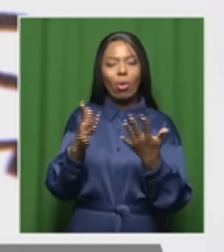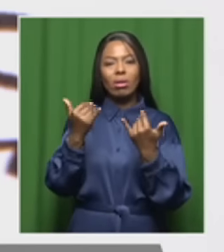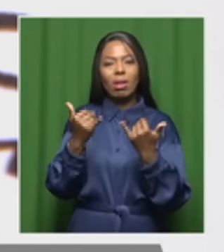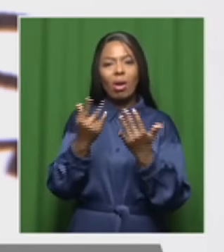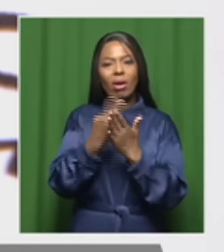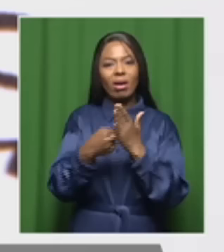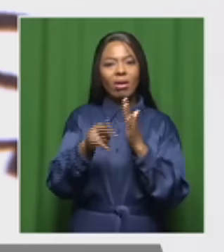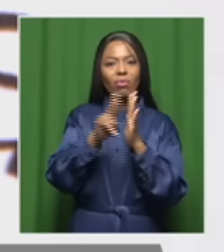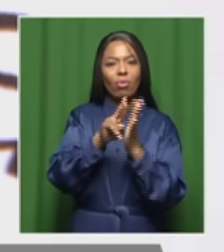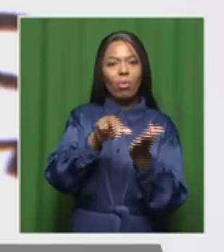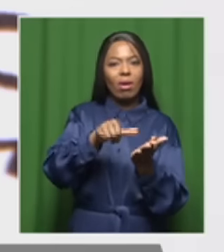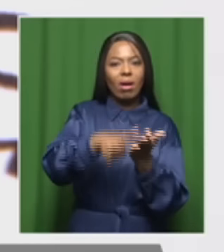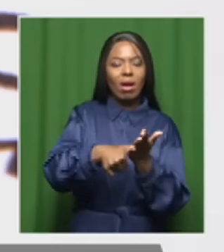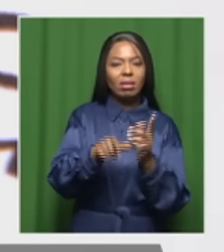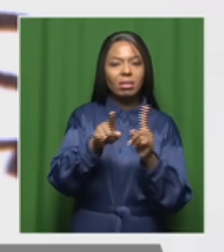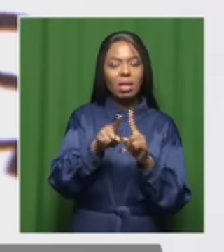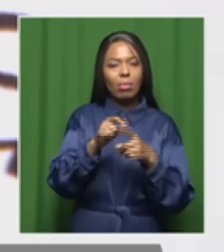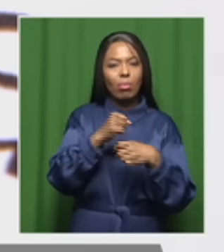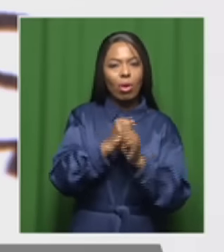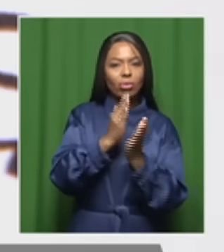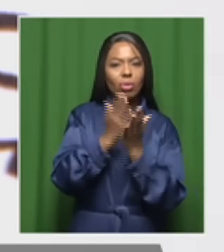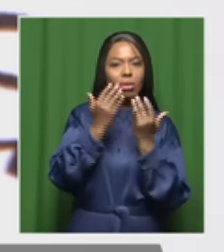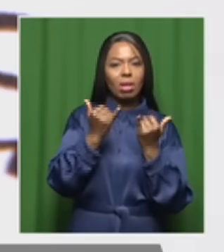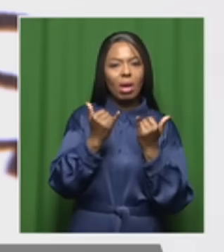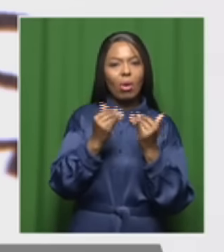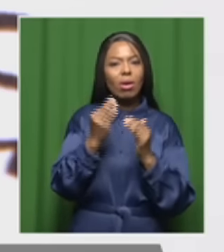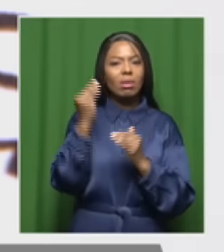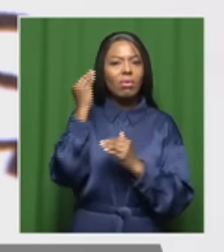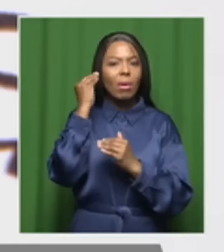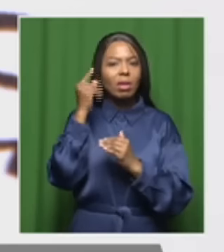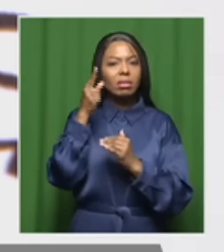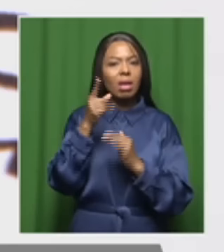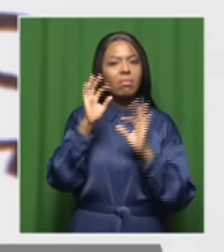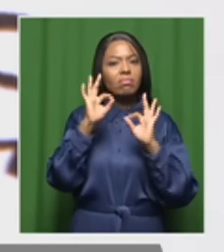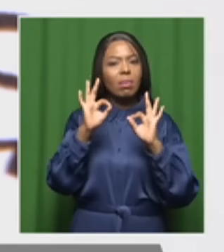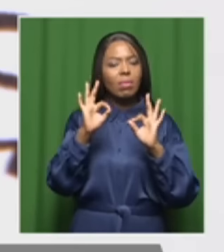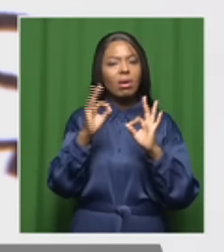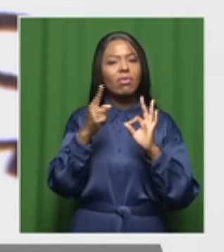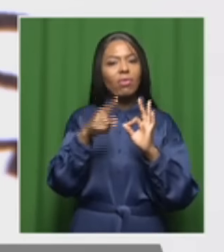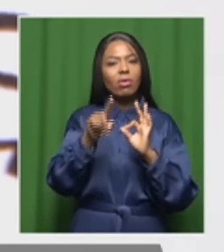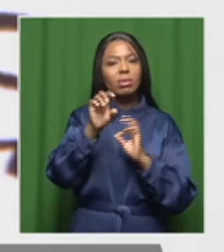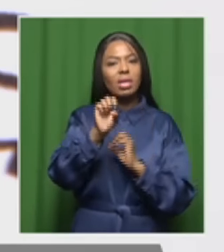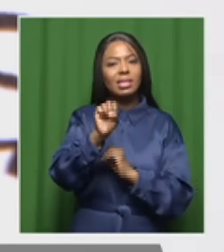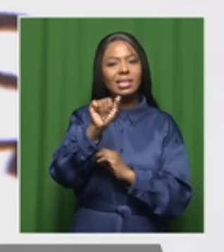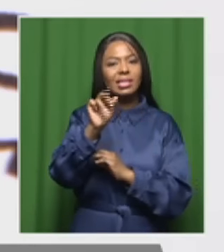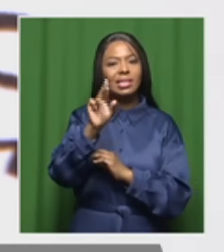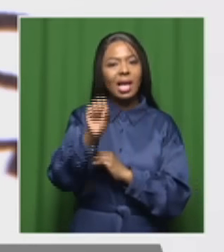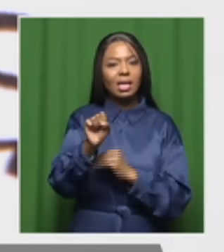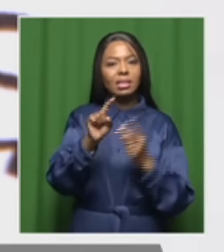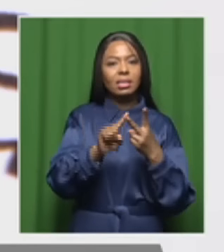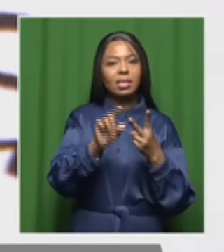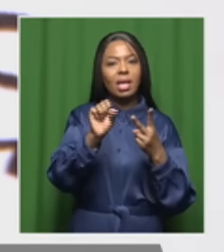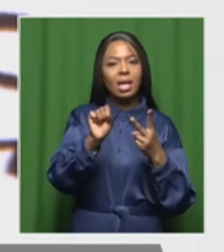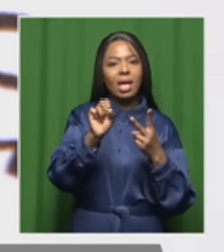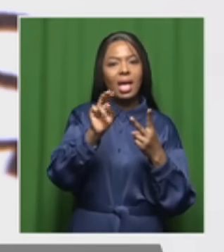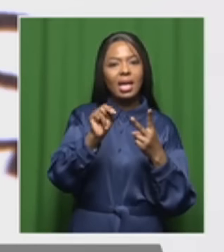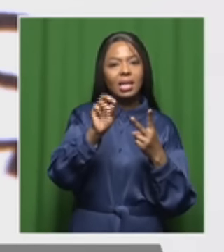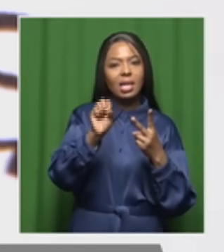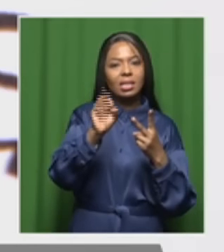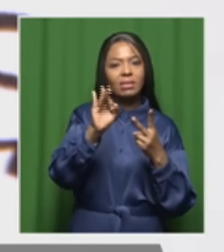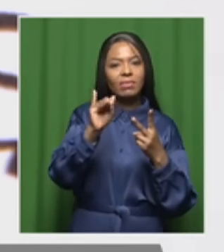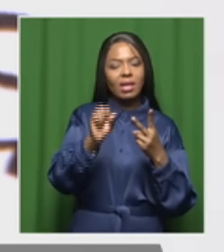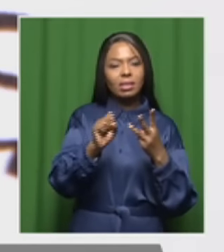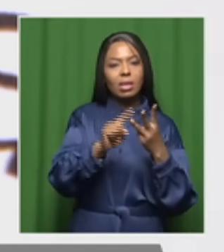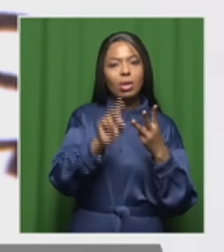income verification, including database cross-checks with the South African Revenue Service, NSFAS, the UIF, as well as